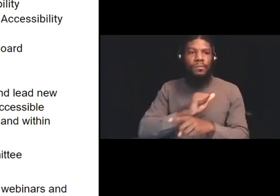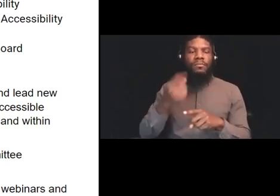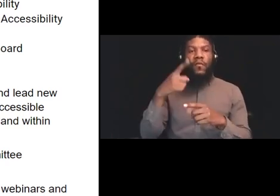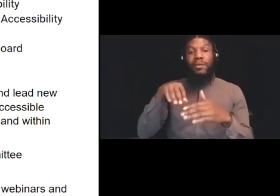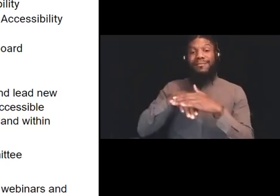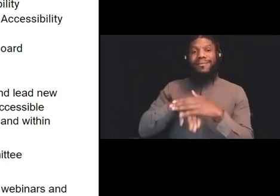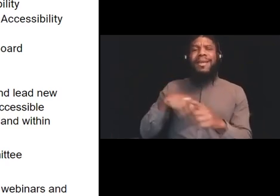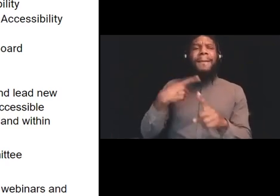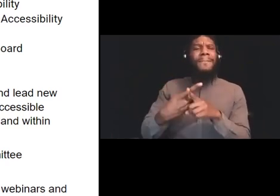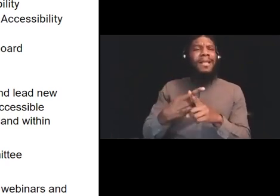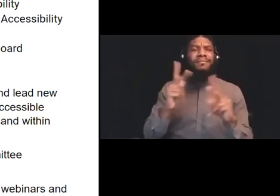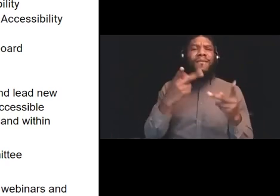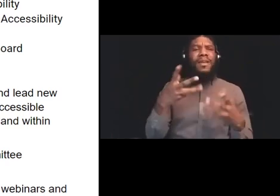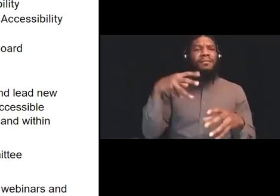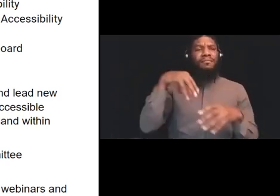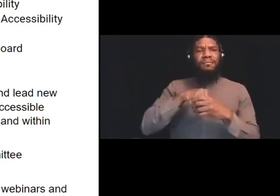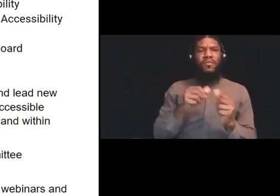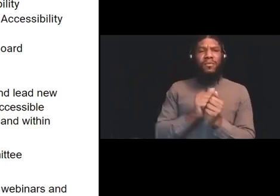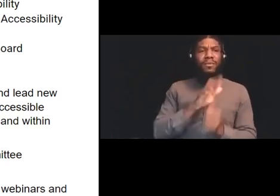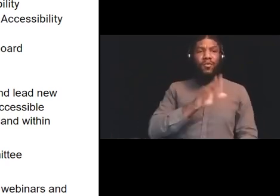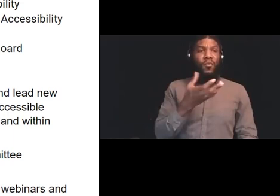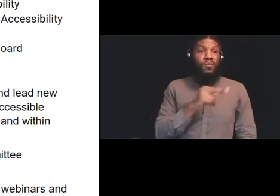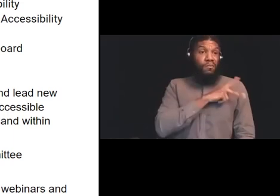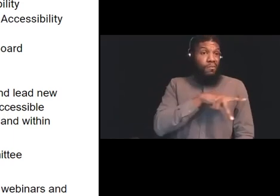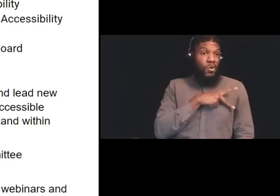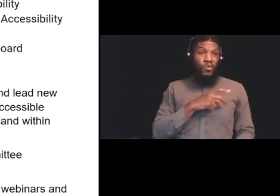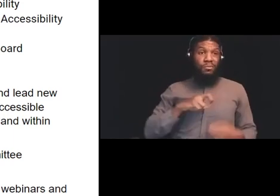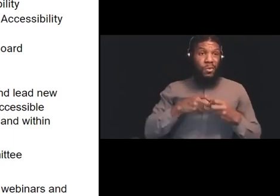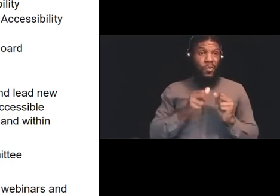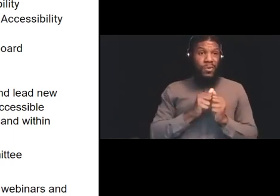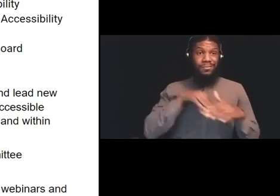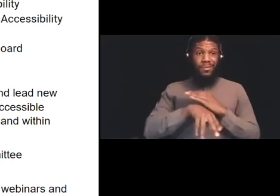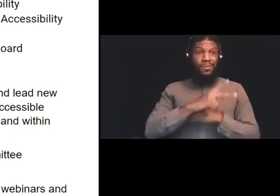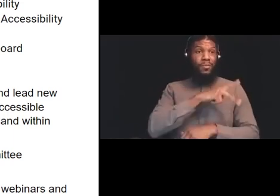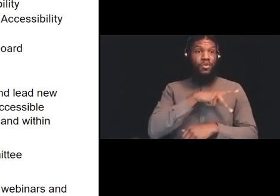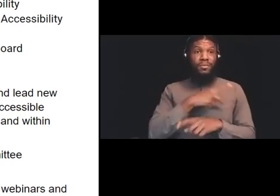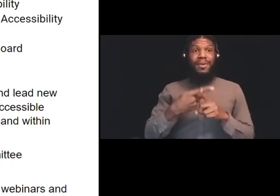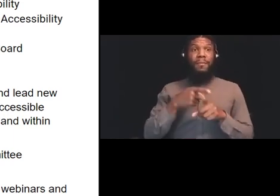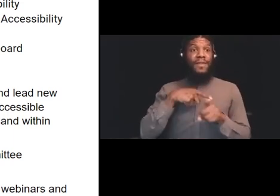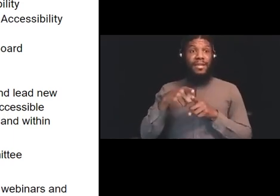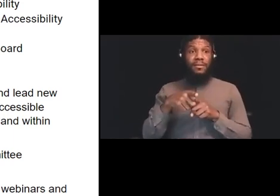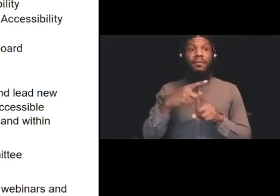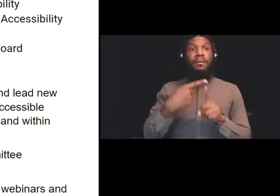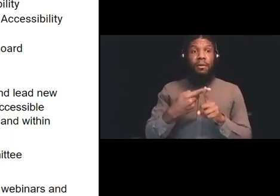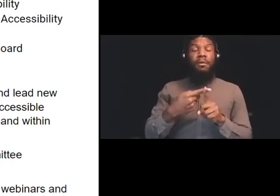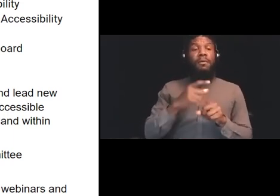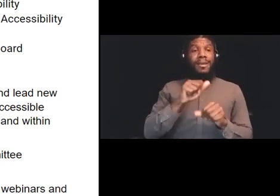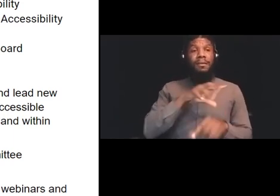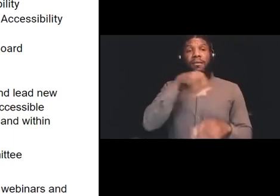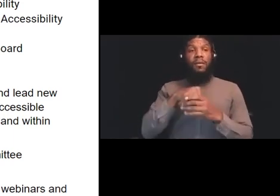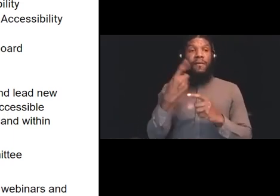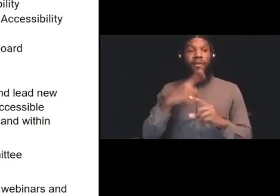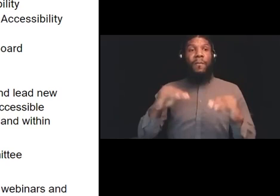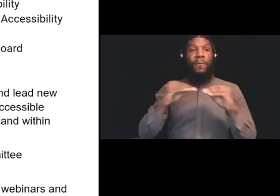have engaged with accessibility issues personally and professionally and see the committee as a way to help collaborate for